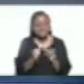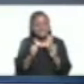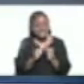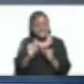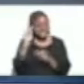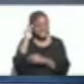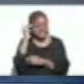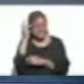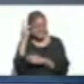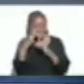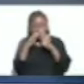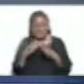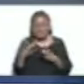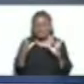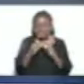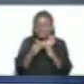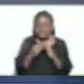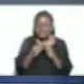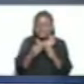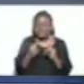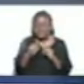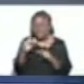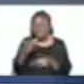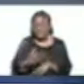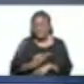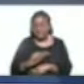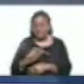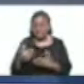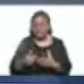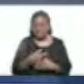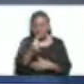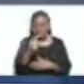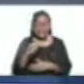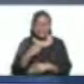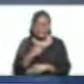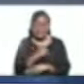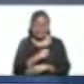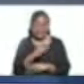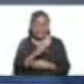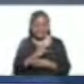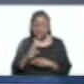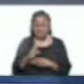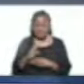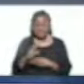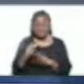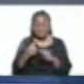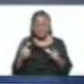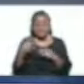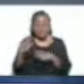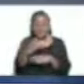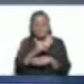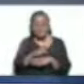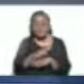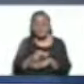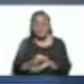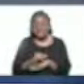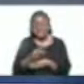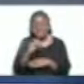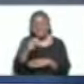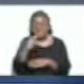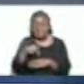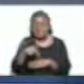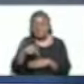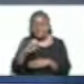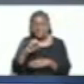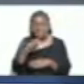still on politics, the House of Assembly to welcome its newest member, West Grand Bahama and Bimini MP-elect Kingsley Smith, will